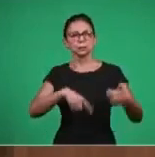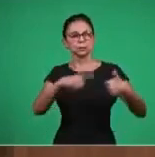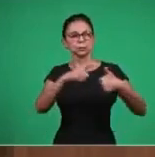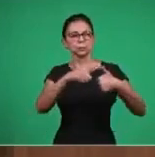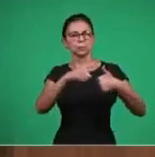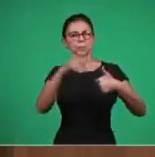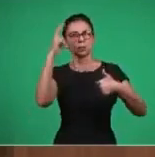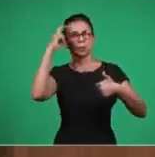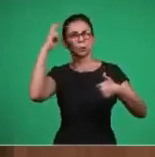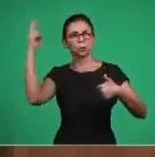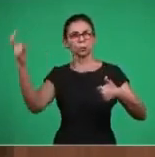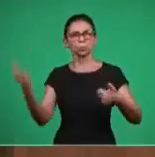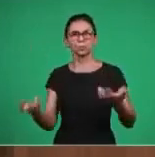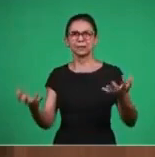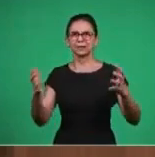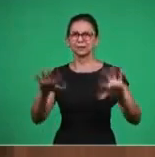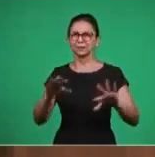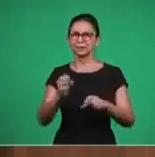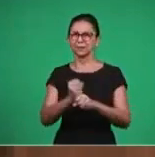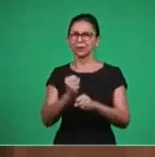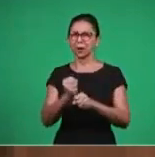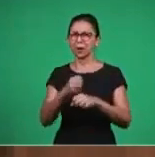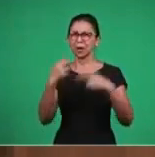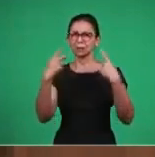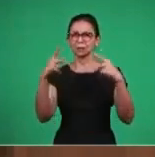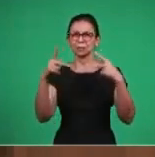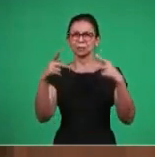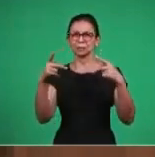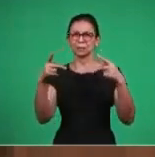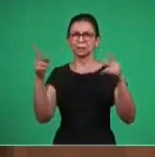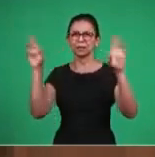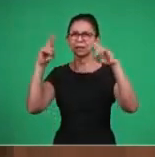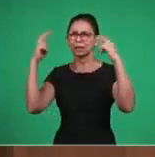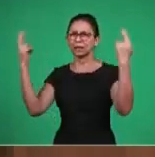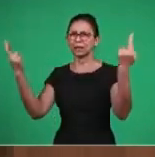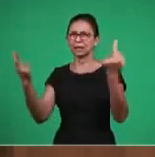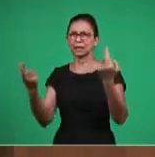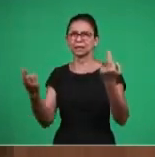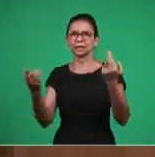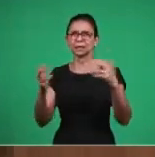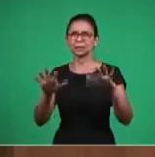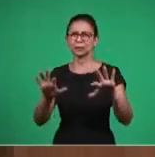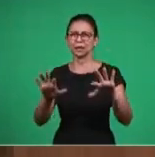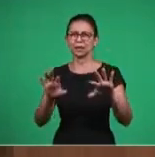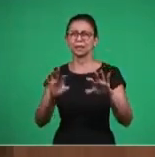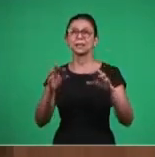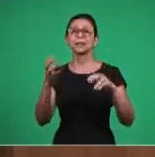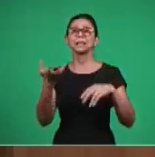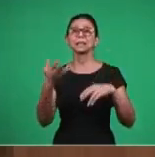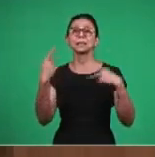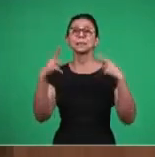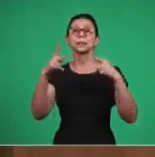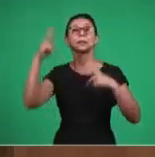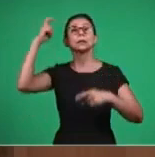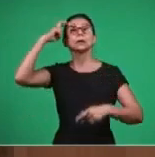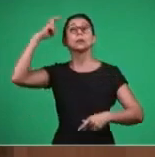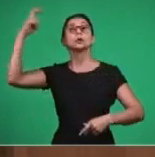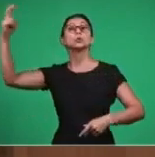foolishness. They don't want to preach about the kingdom of God, the life of Jesus, the moment in which we are, the revealed word. They want to